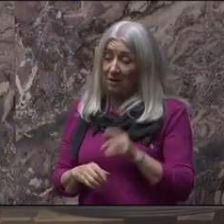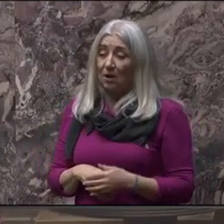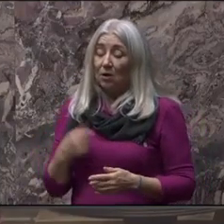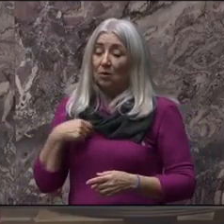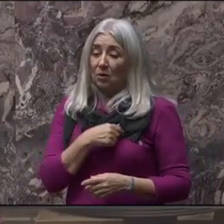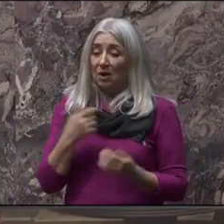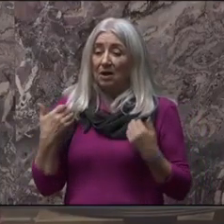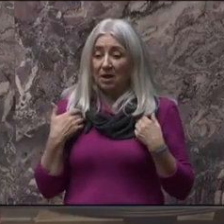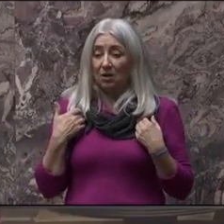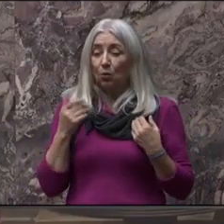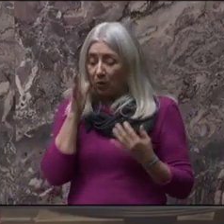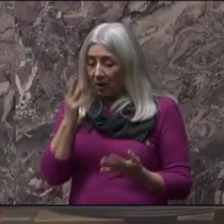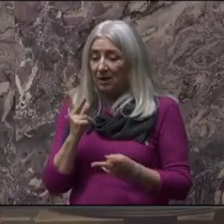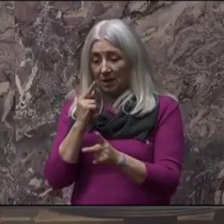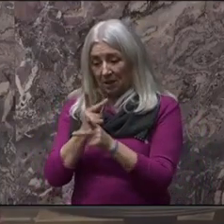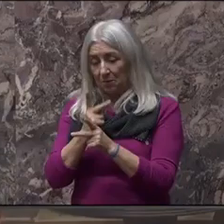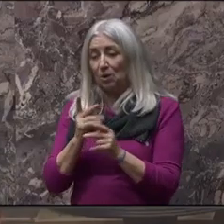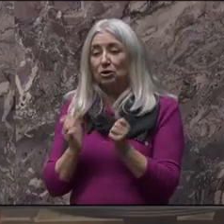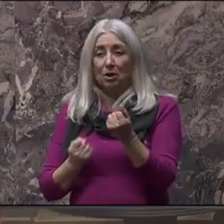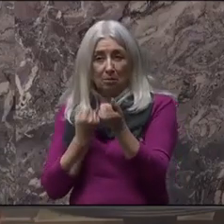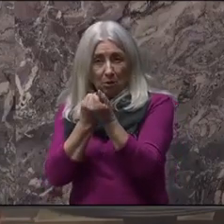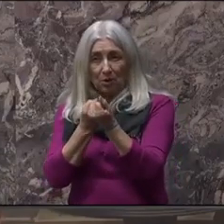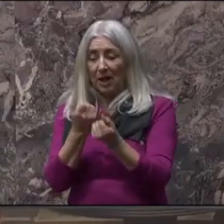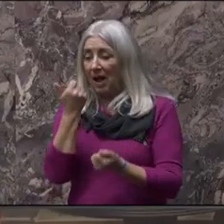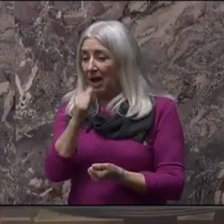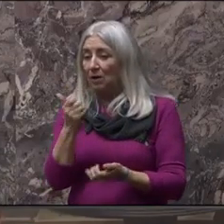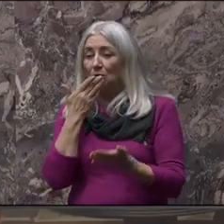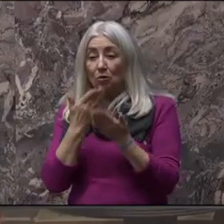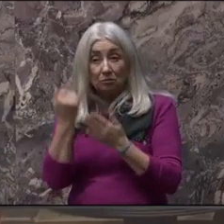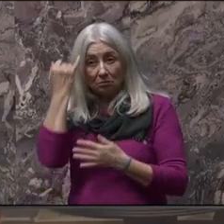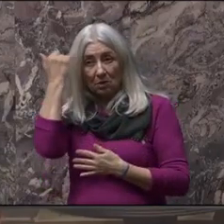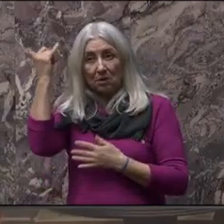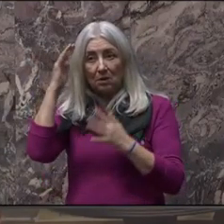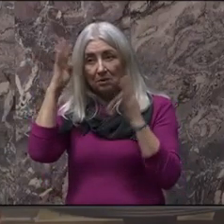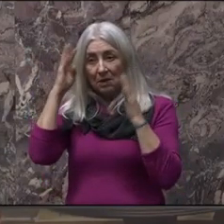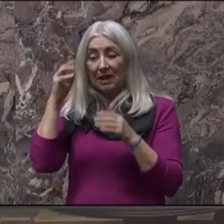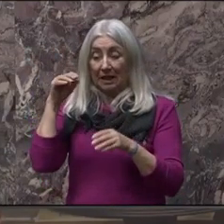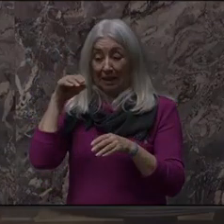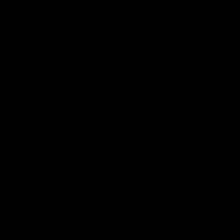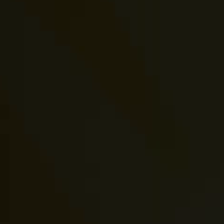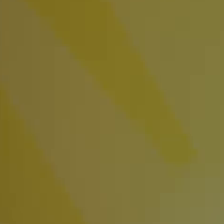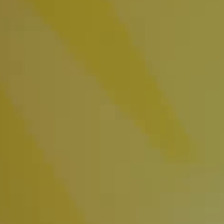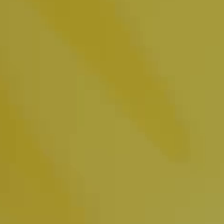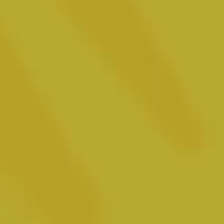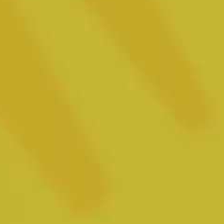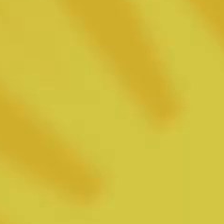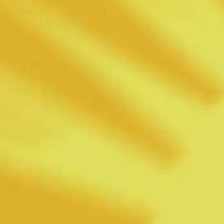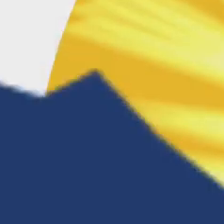support the most innovative, sustainable, and safe mining sector in the world.